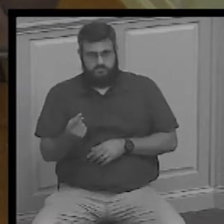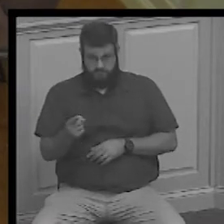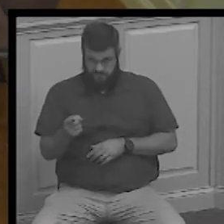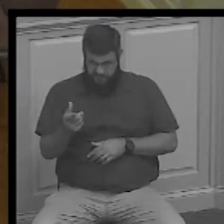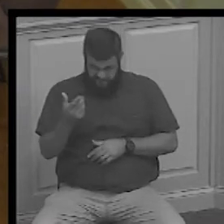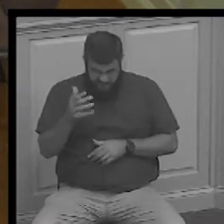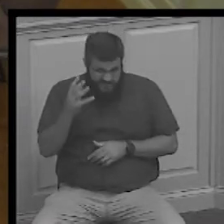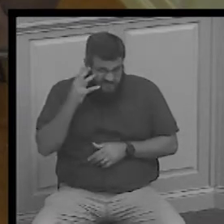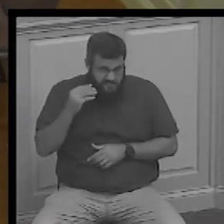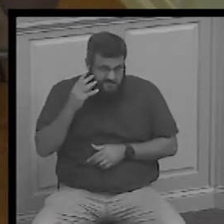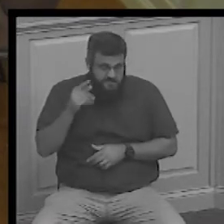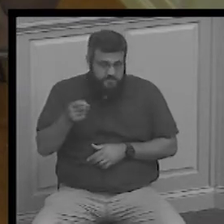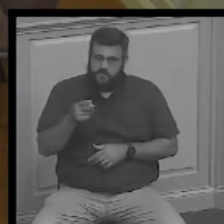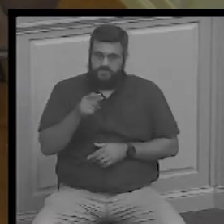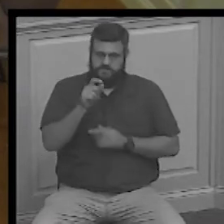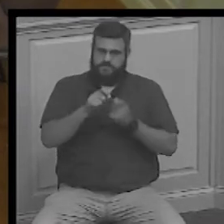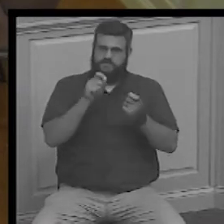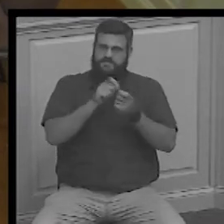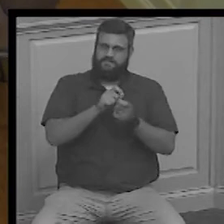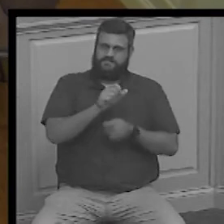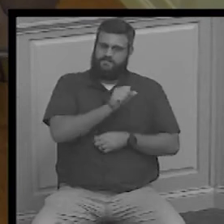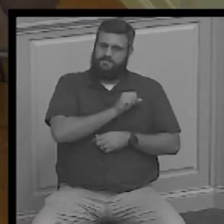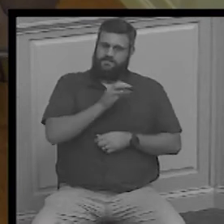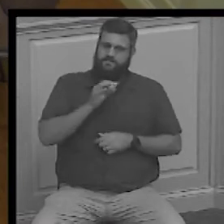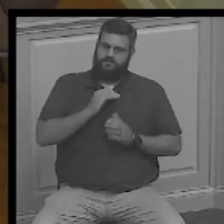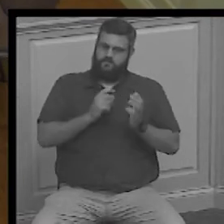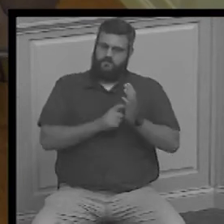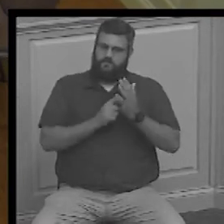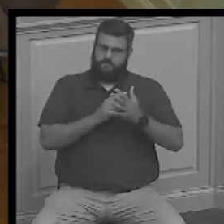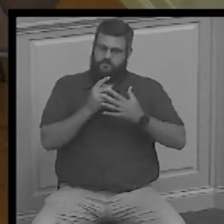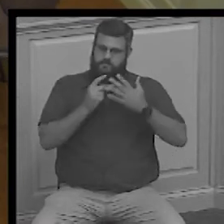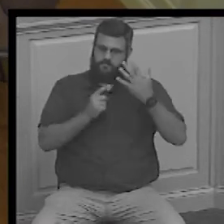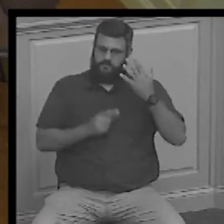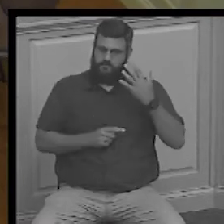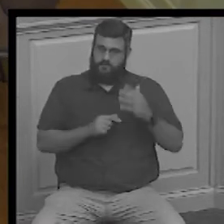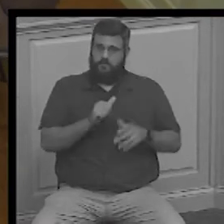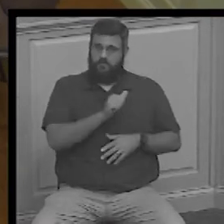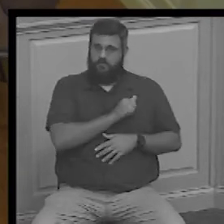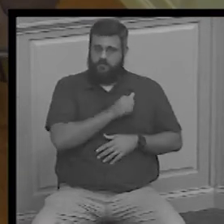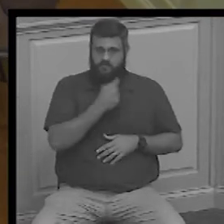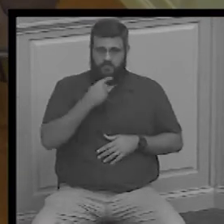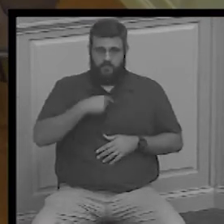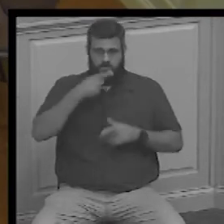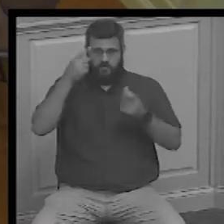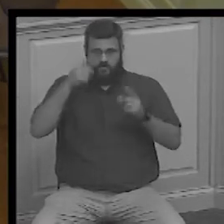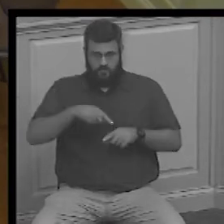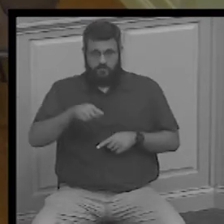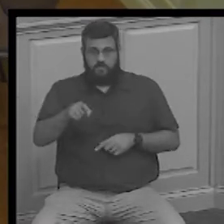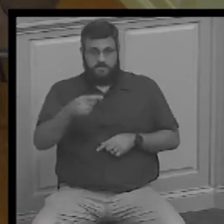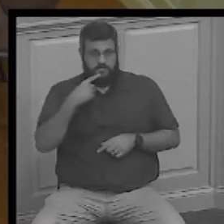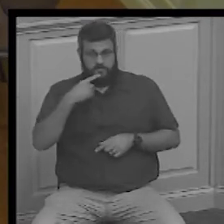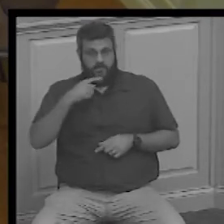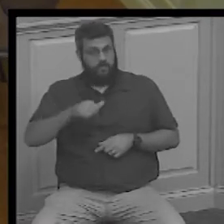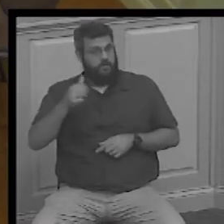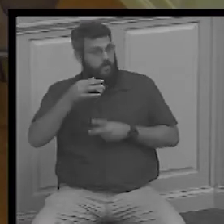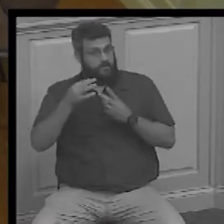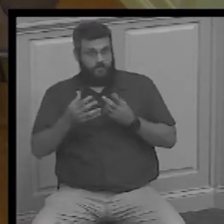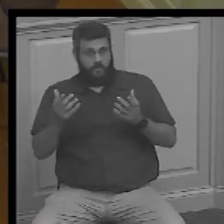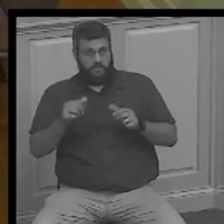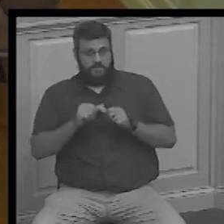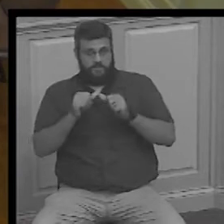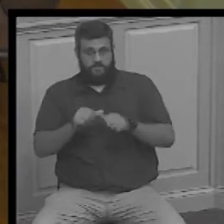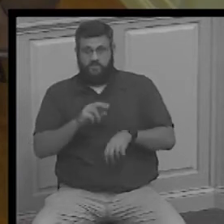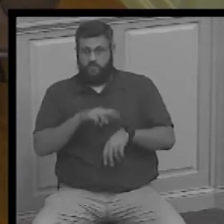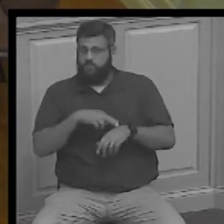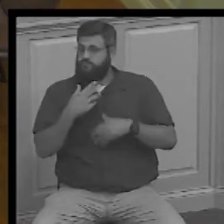done it before or whatever. There's specific staff requirements that meet that. Or the other option is just to continue doing it like we're doing it, and we'll